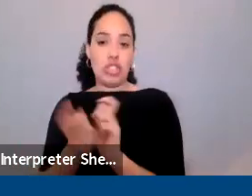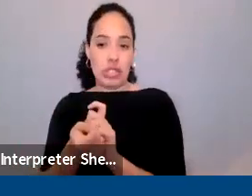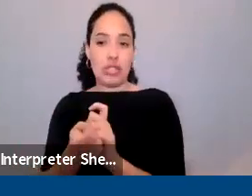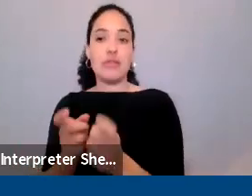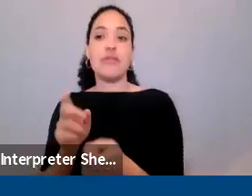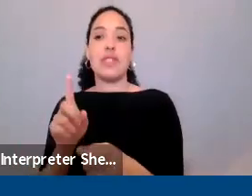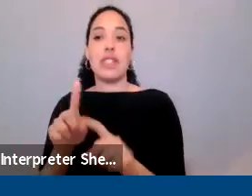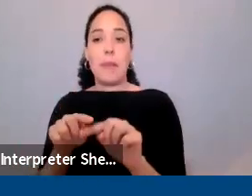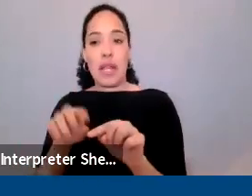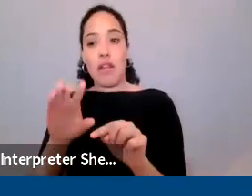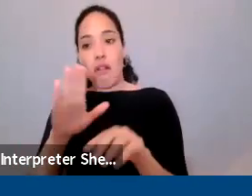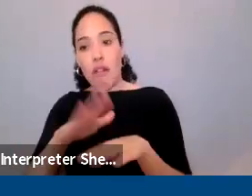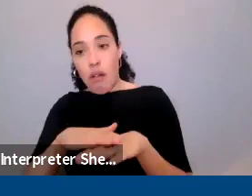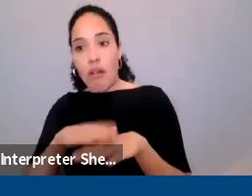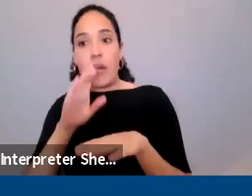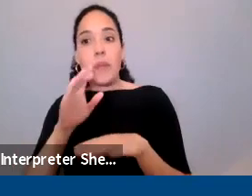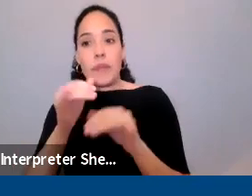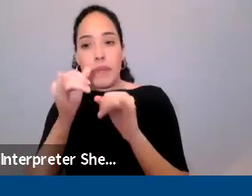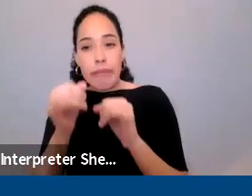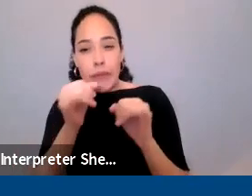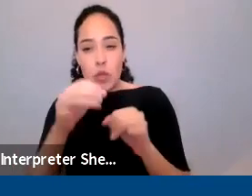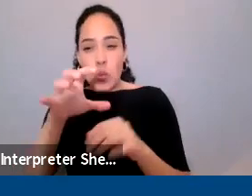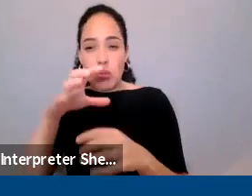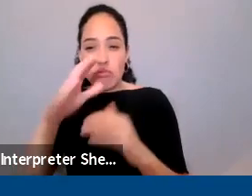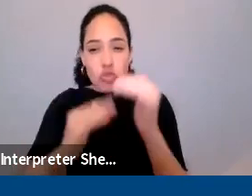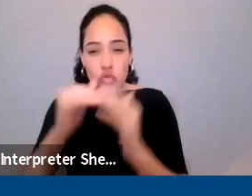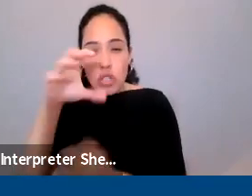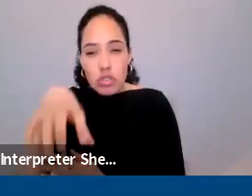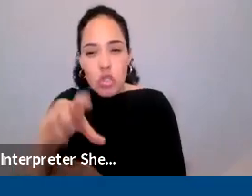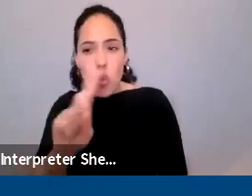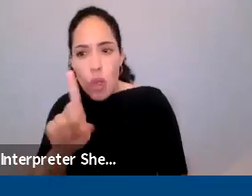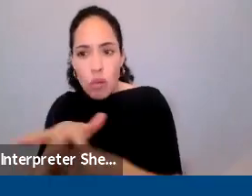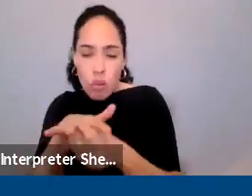located. John, does that answer your question? I hope it does.